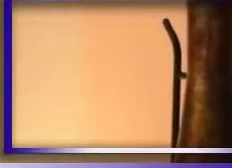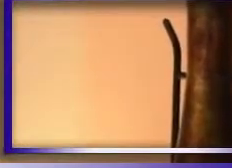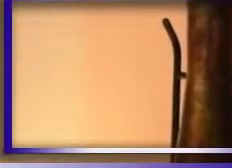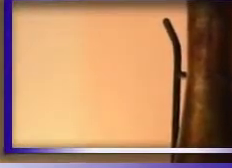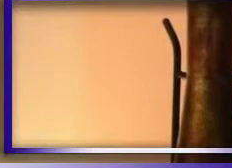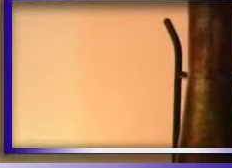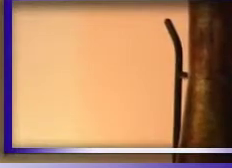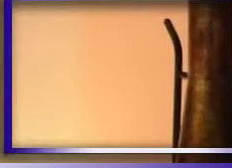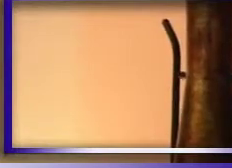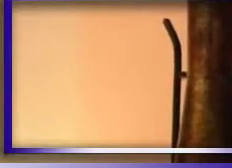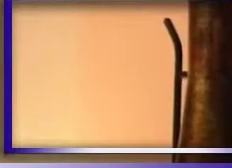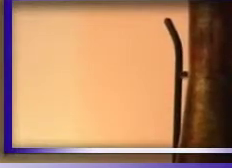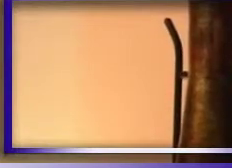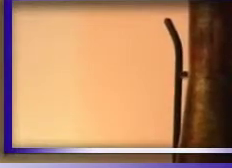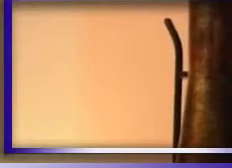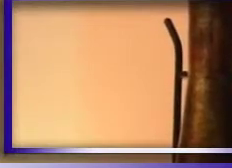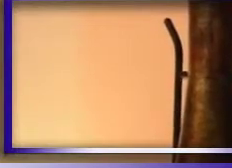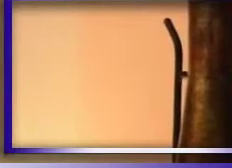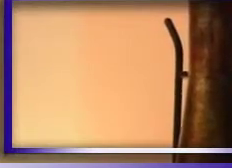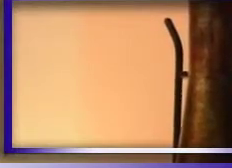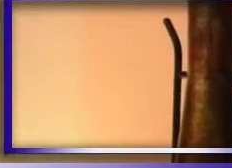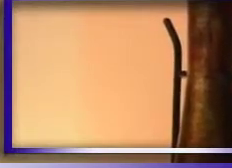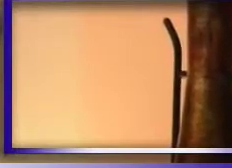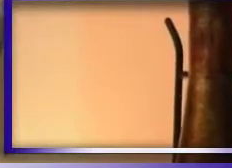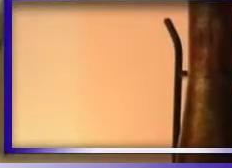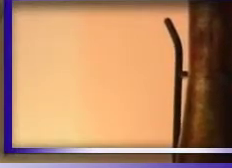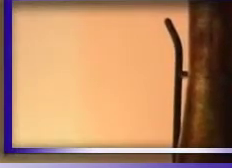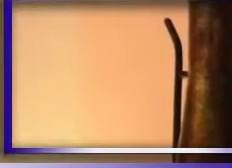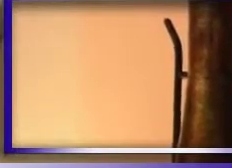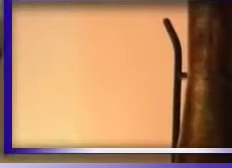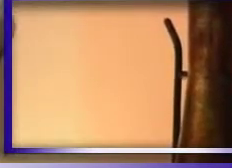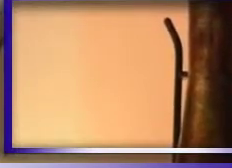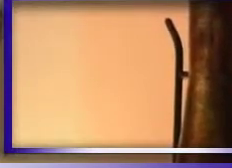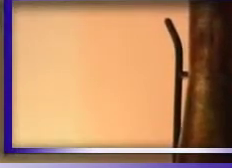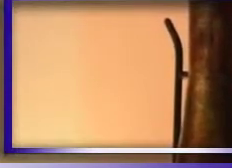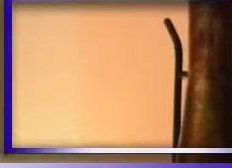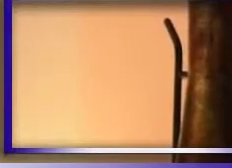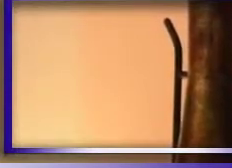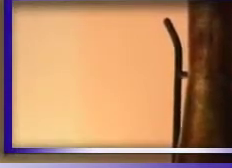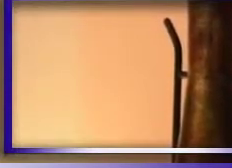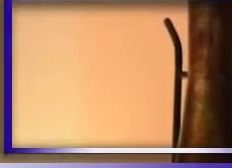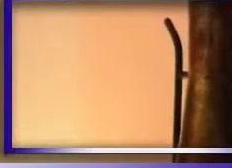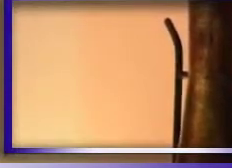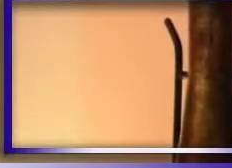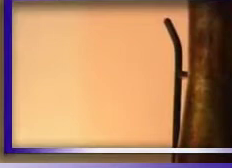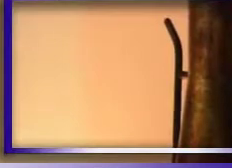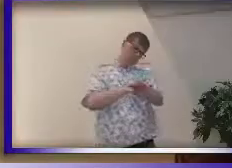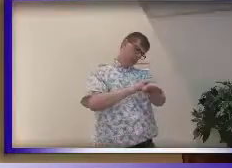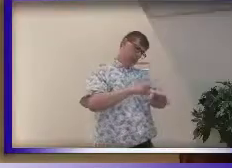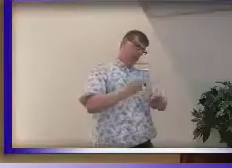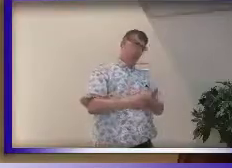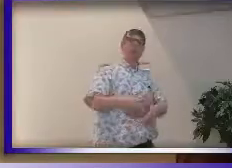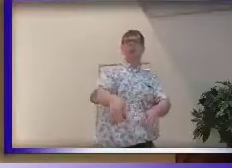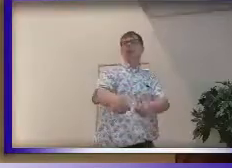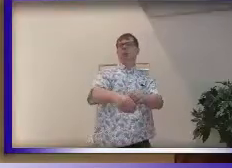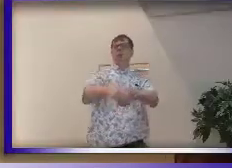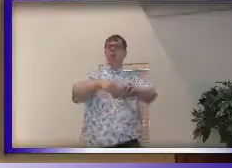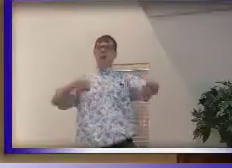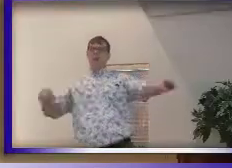doing. Use it, don't use it, it's entirely up to you. But if you are taking the time to log on or come here